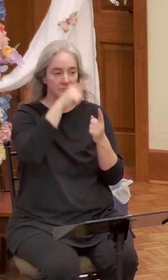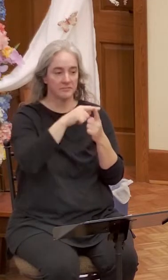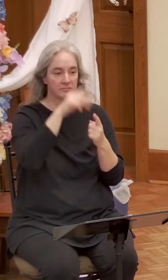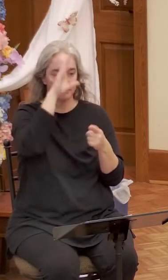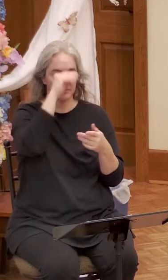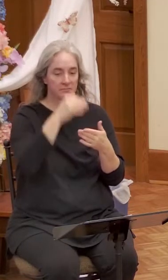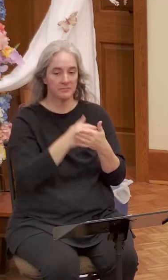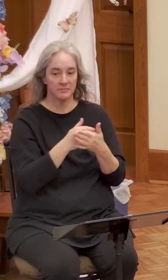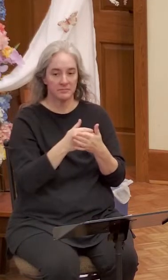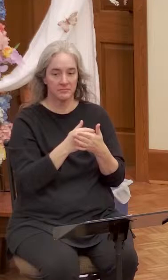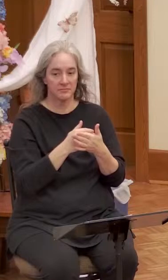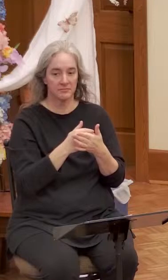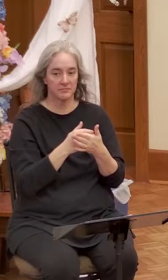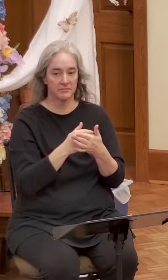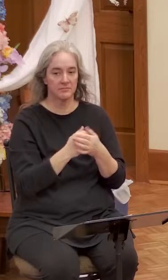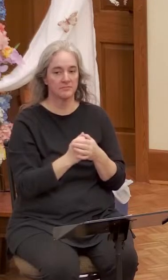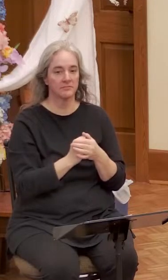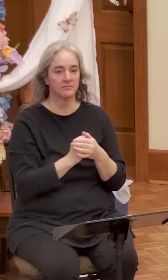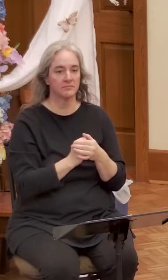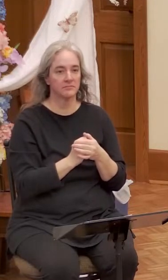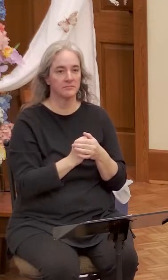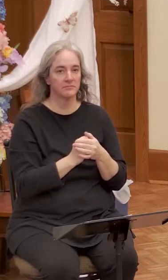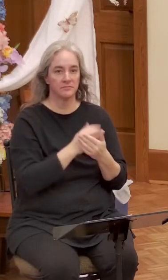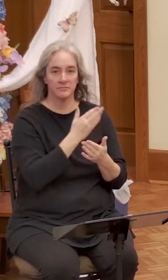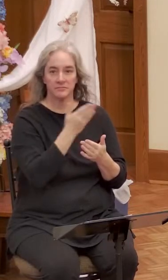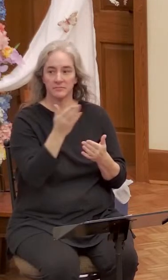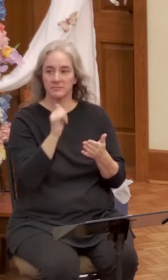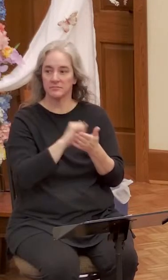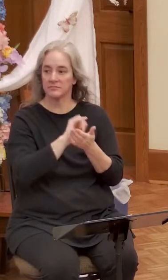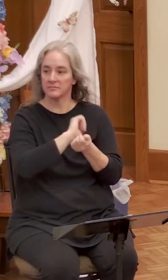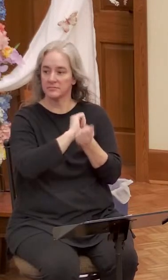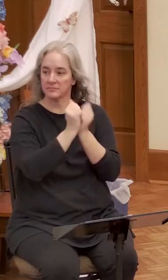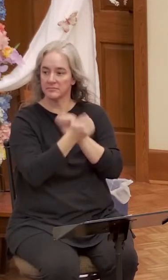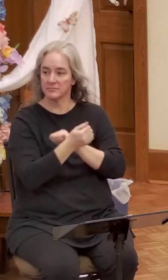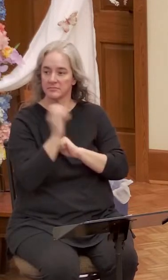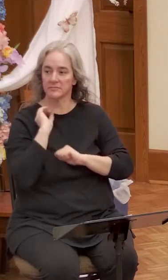that change in our families,